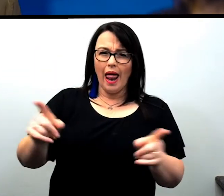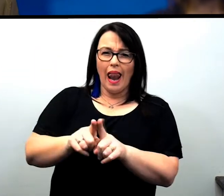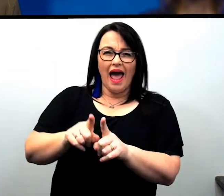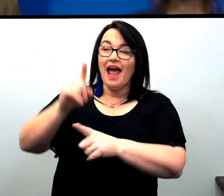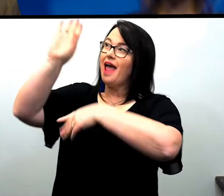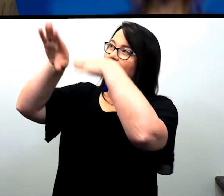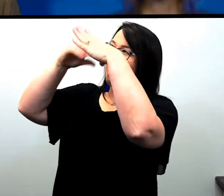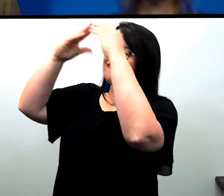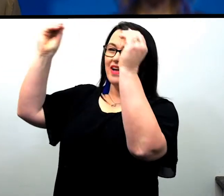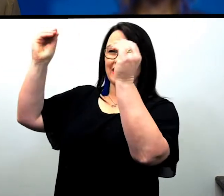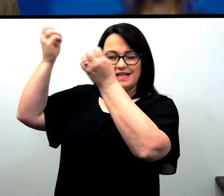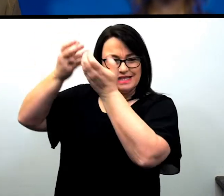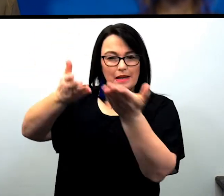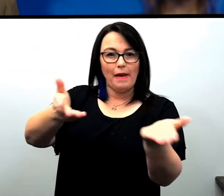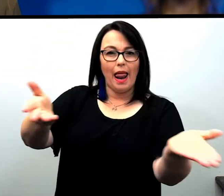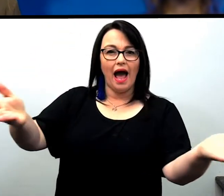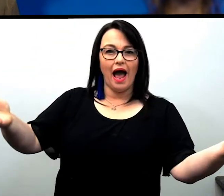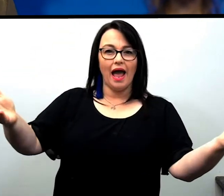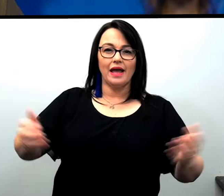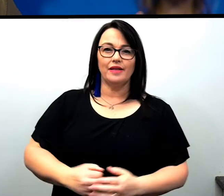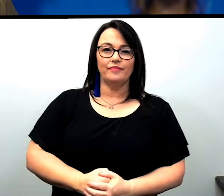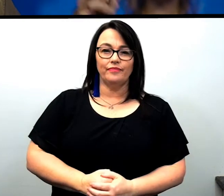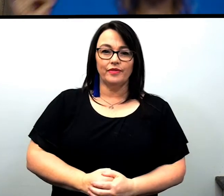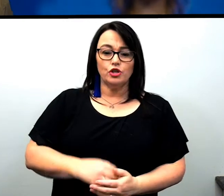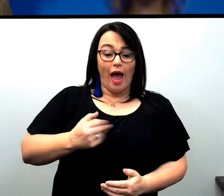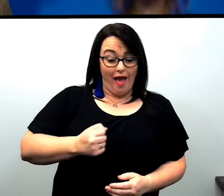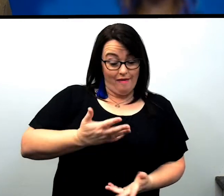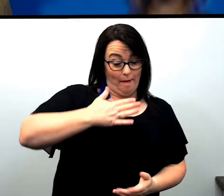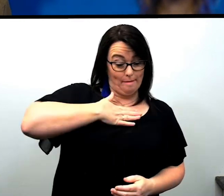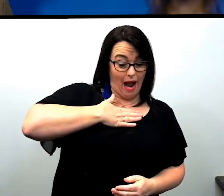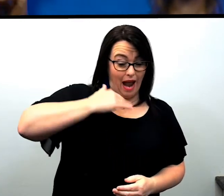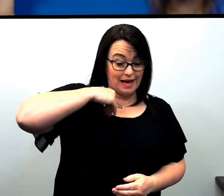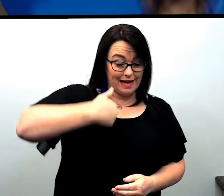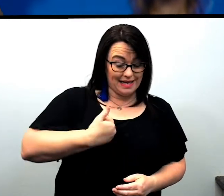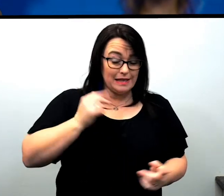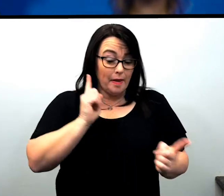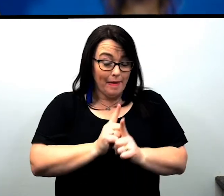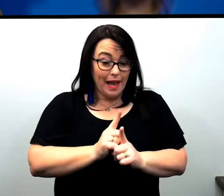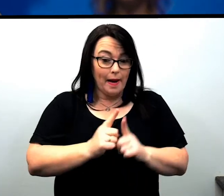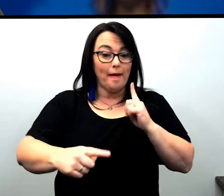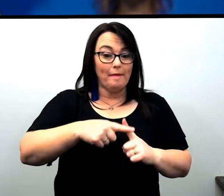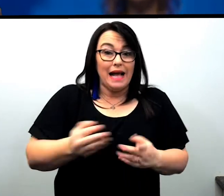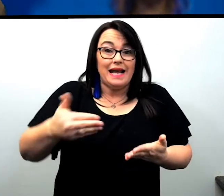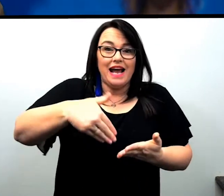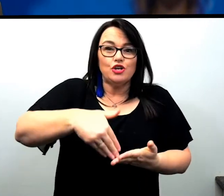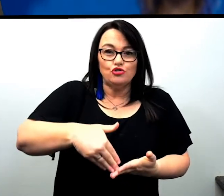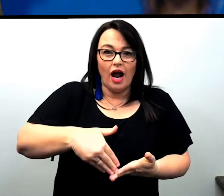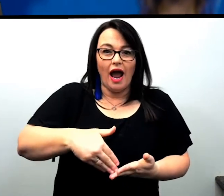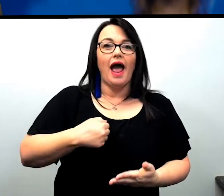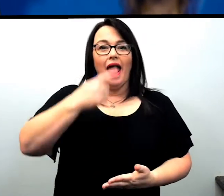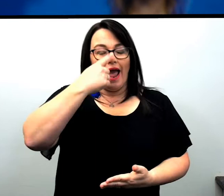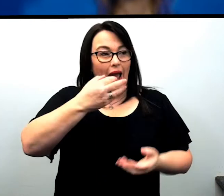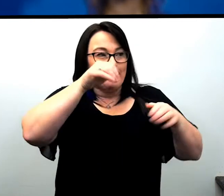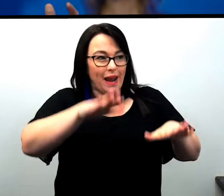heaven, you know, in people's lives. That where they won't just have their needs met, but there'll be an abundance for the good work that He's